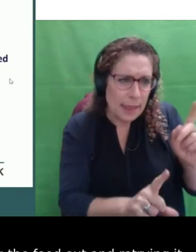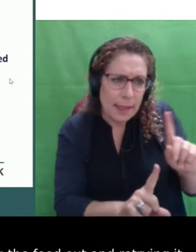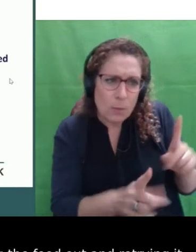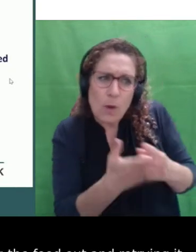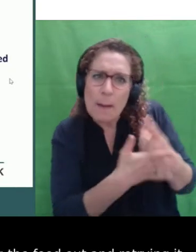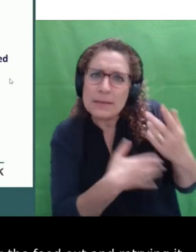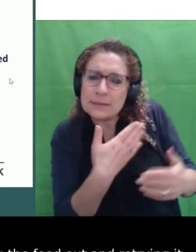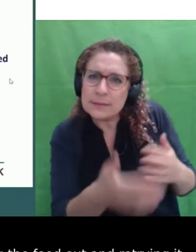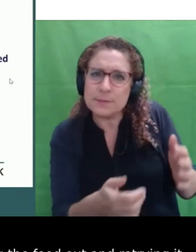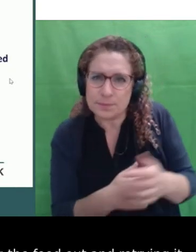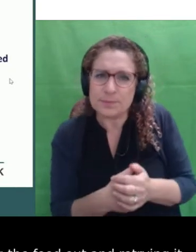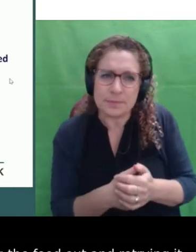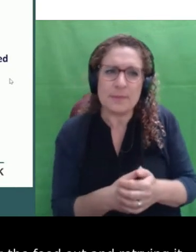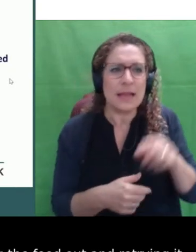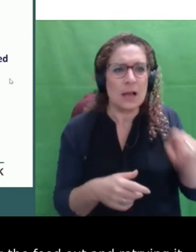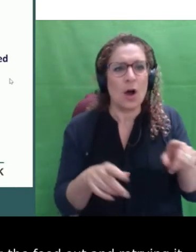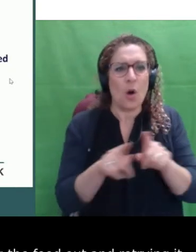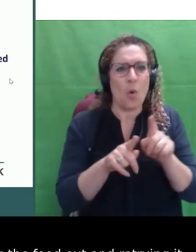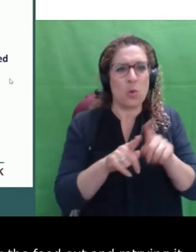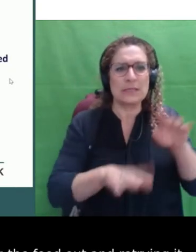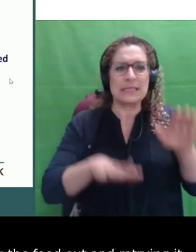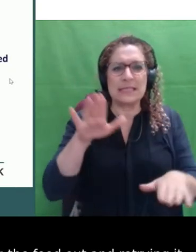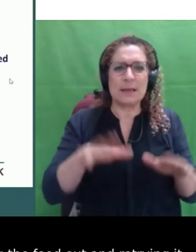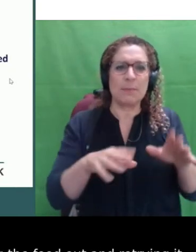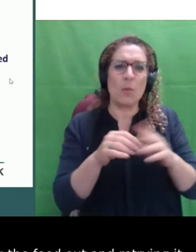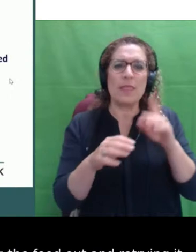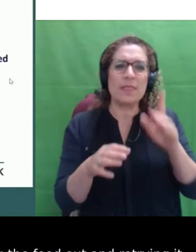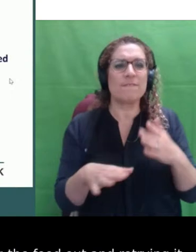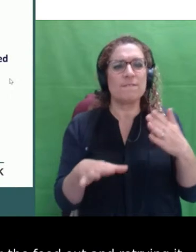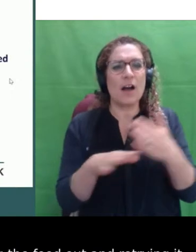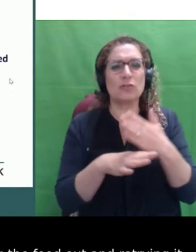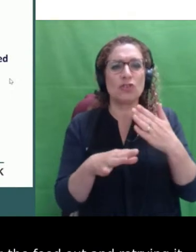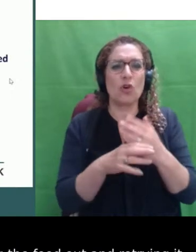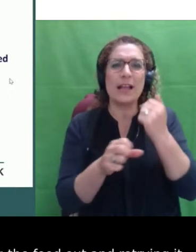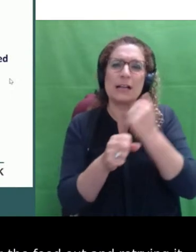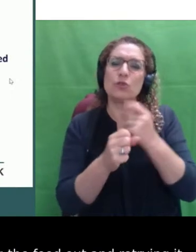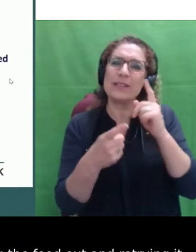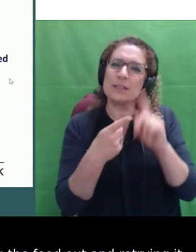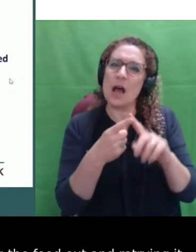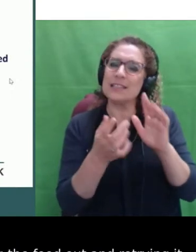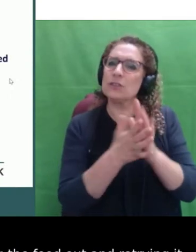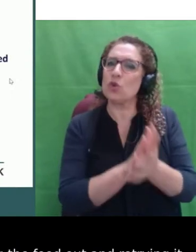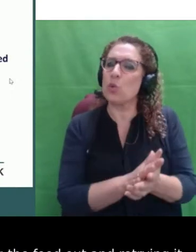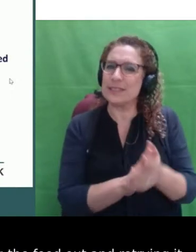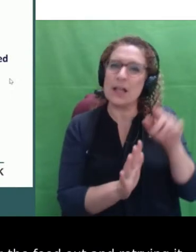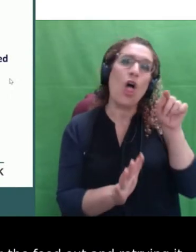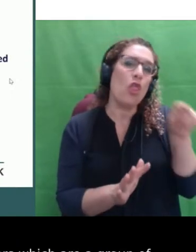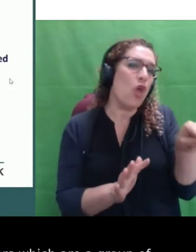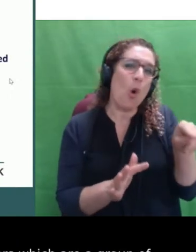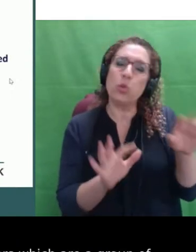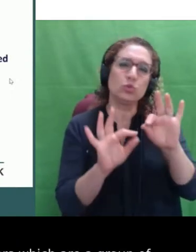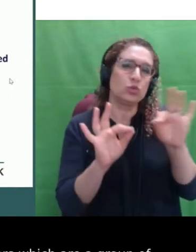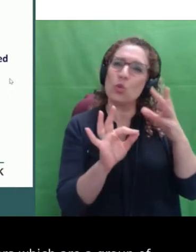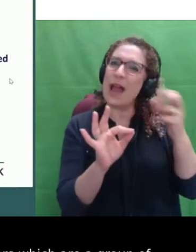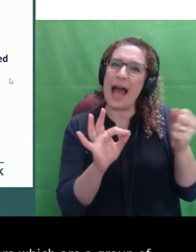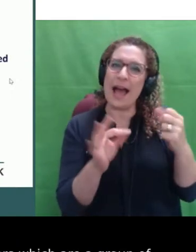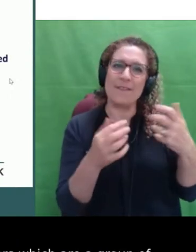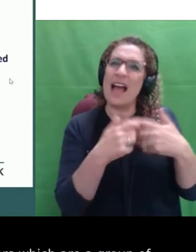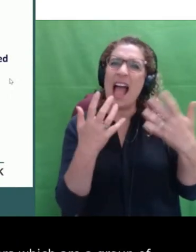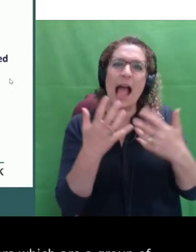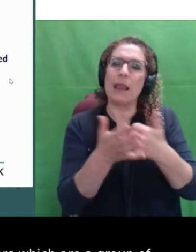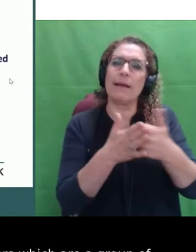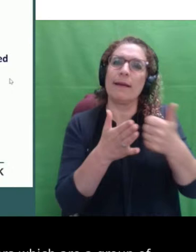functional gastrointestinal disorders which are a group of disorders which have no structural biochemical abnormality like